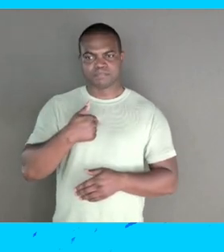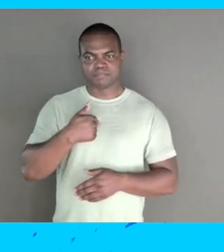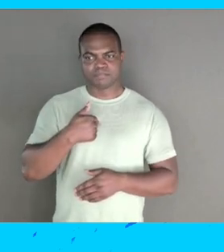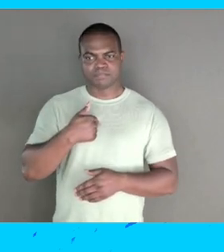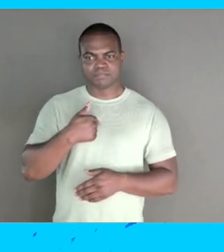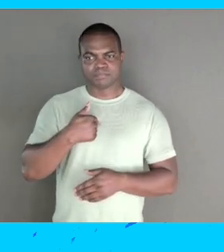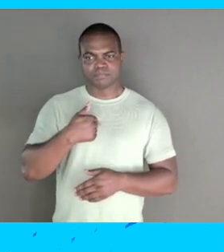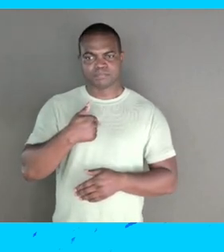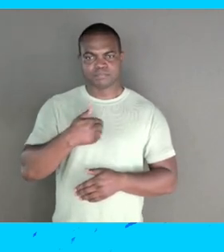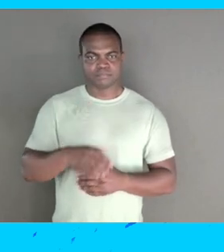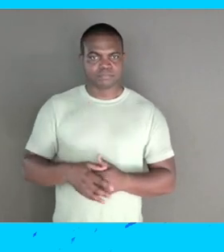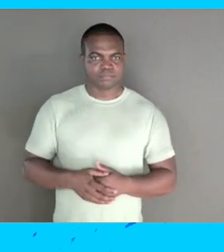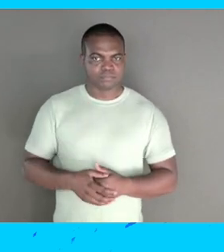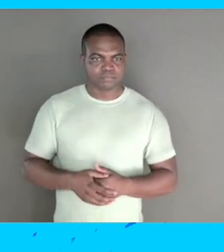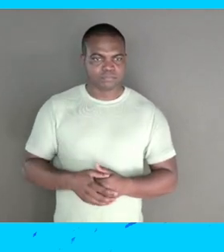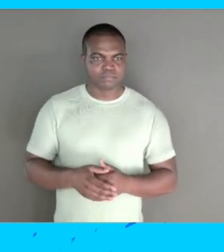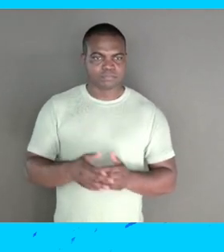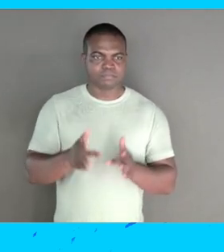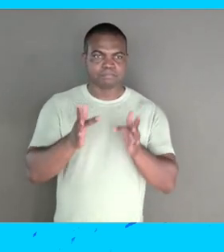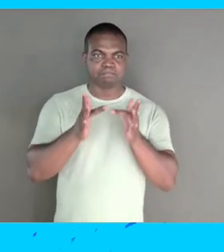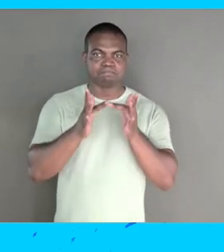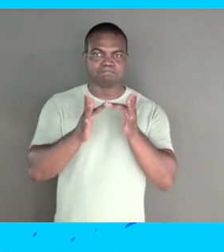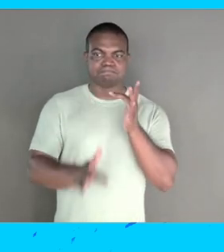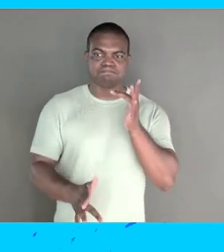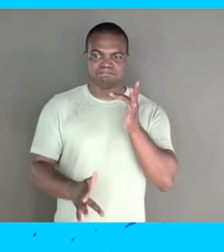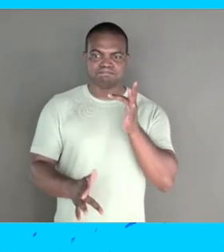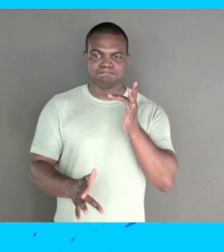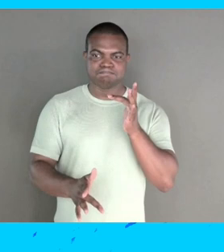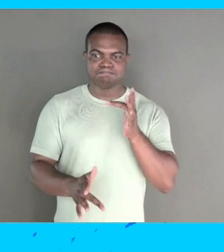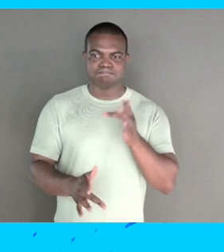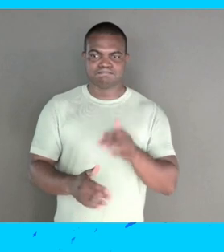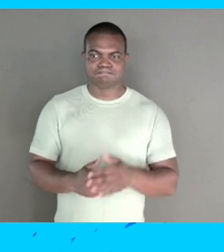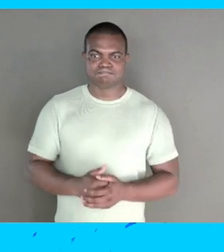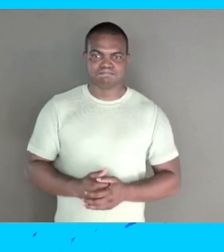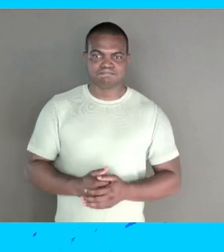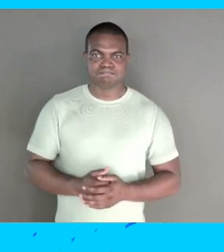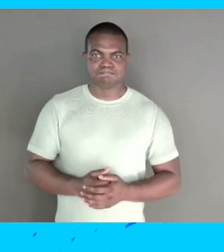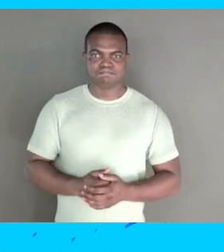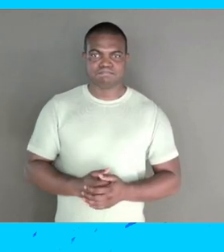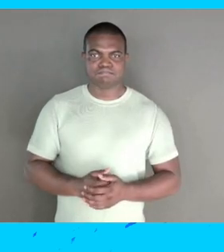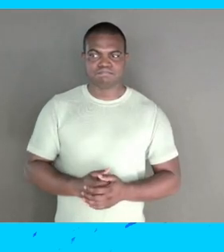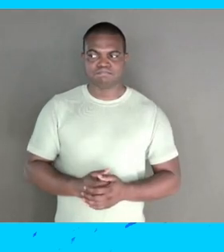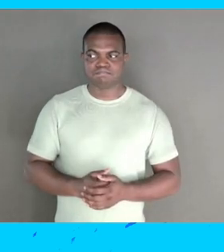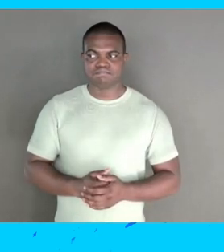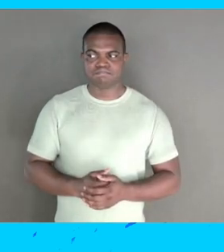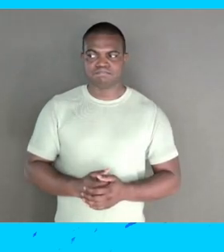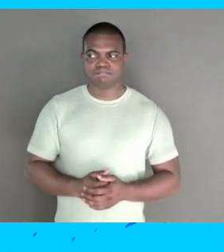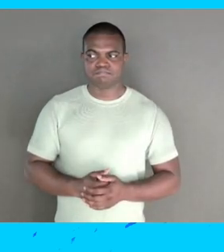of LGBTQIA plus youth have been addressed in FP programs?